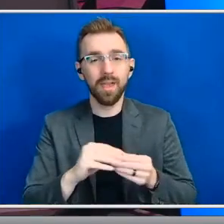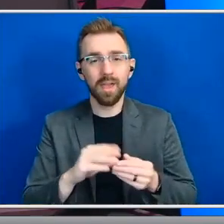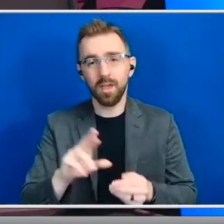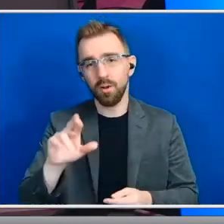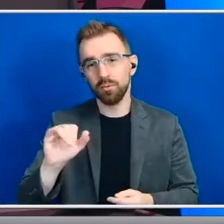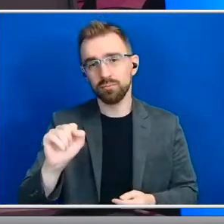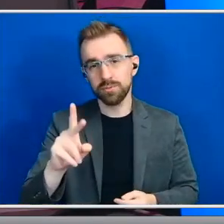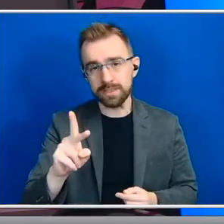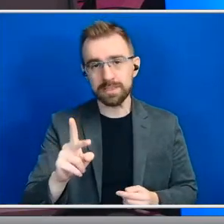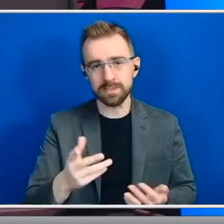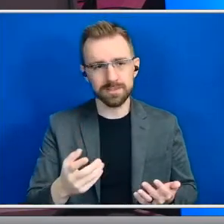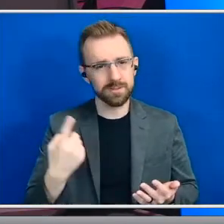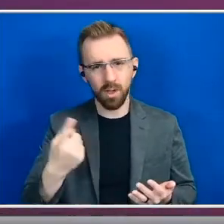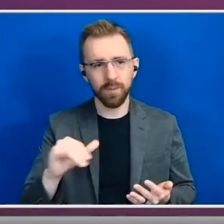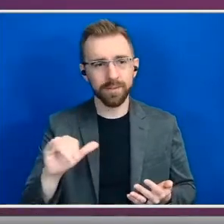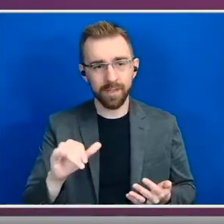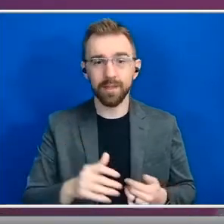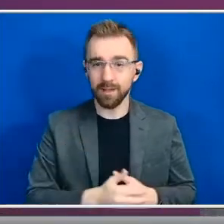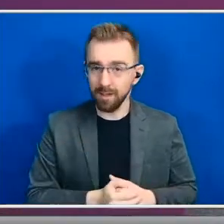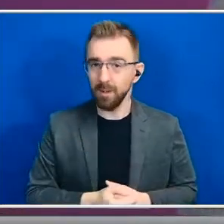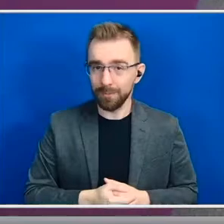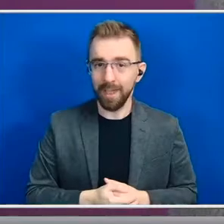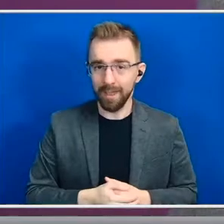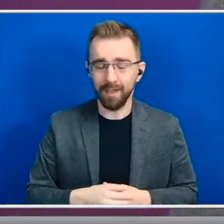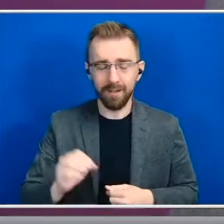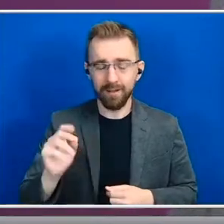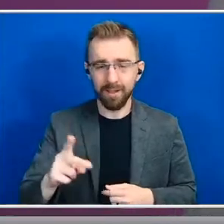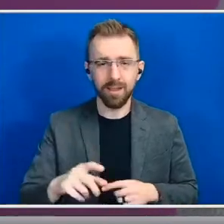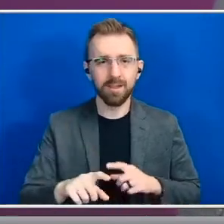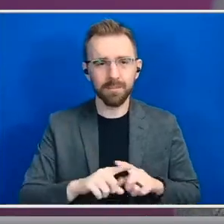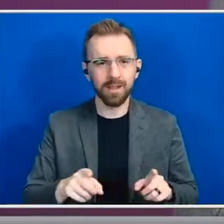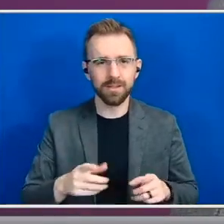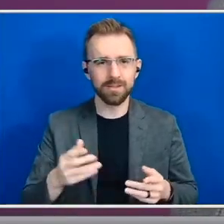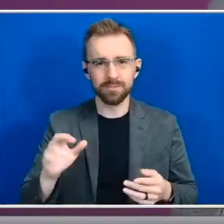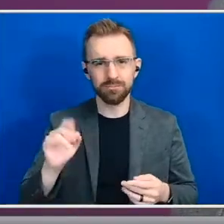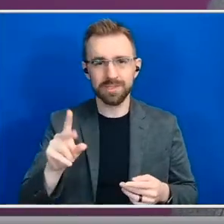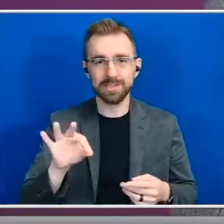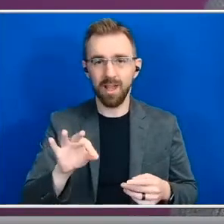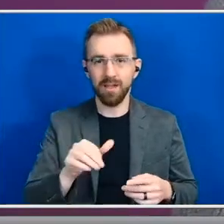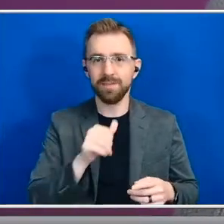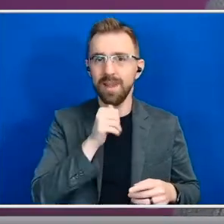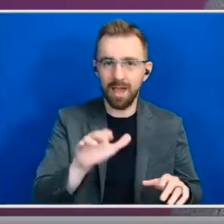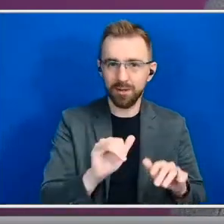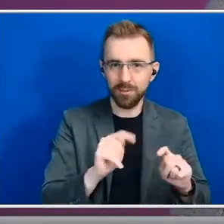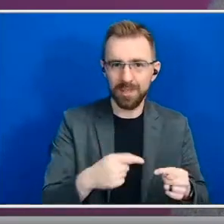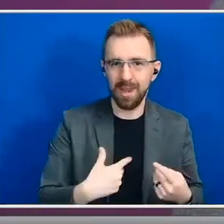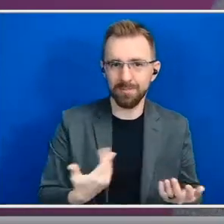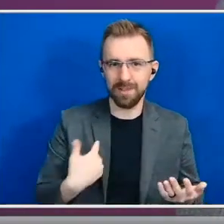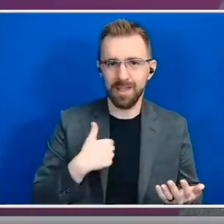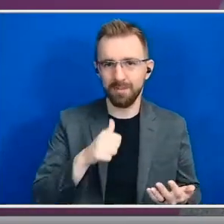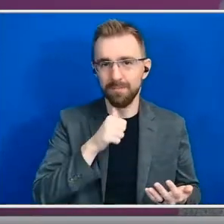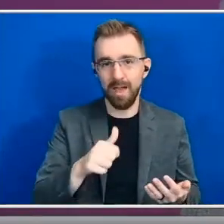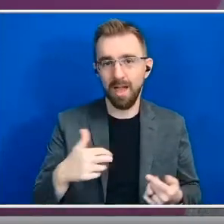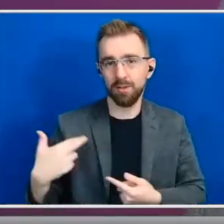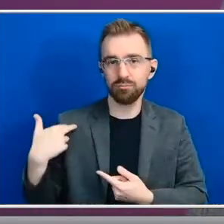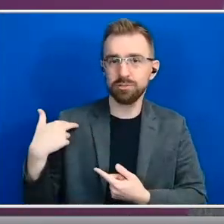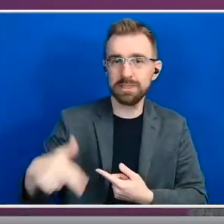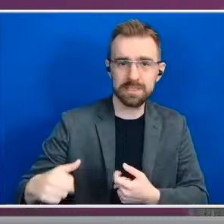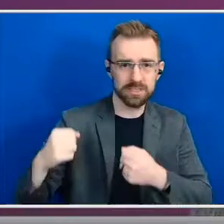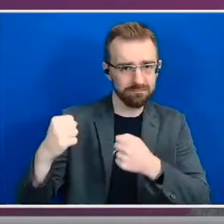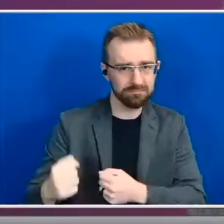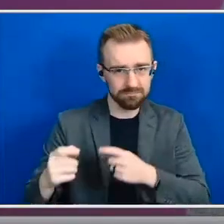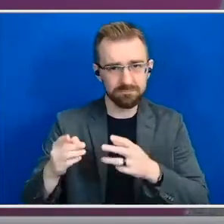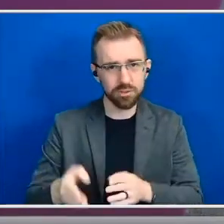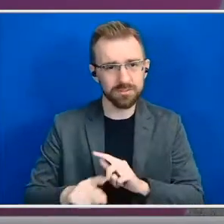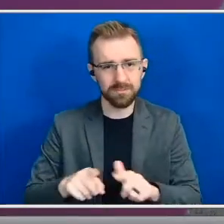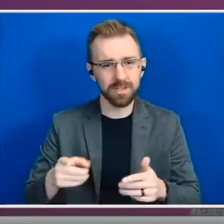always like, okay, but you know, It's the risk of not doing it. you do. I'm not a terribly religious person, but you have. It